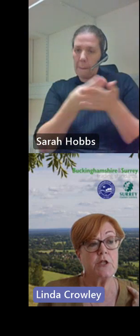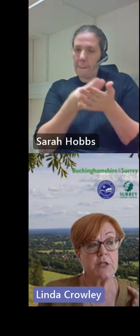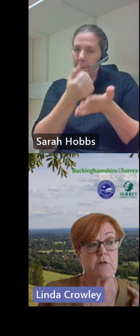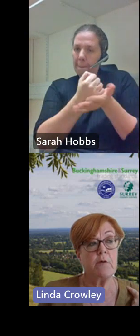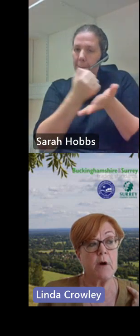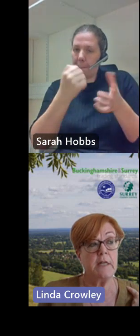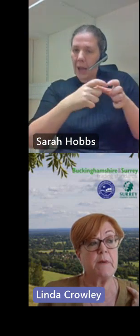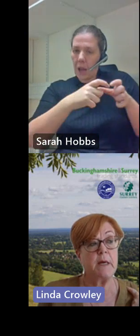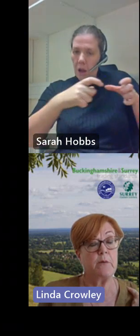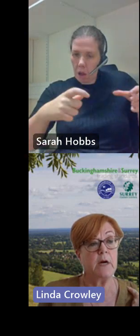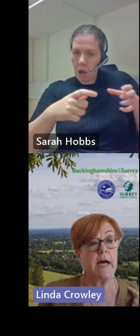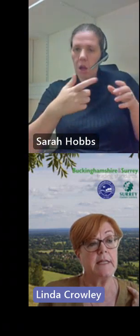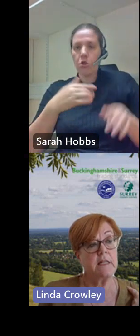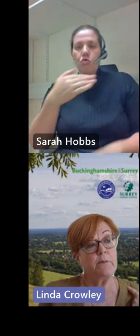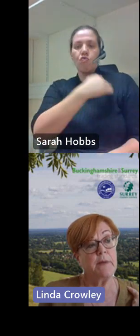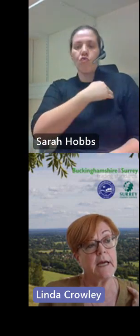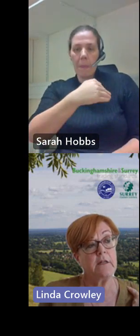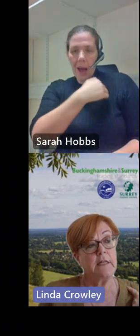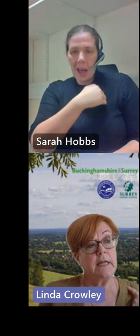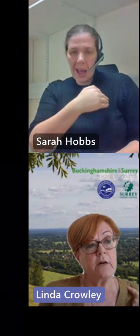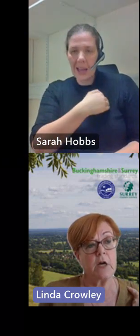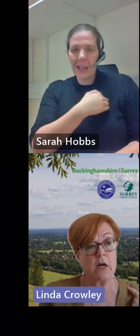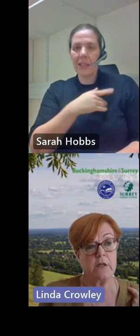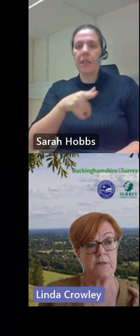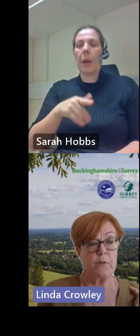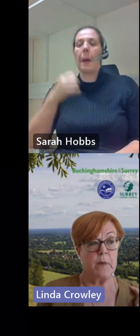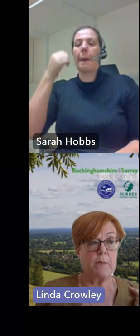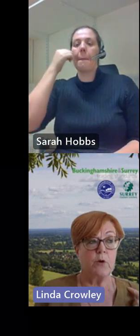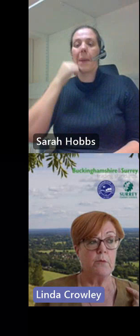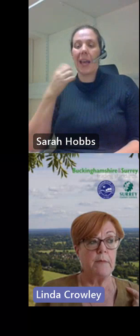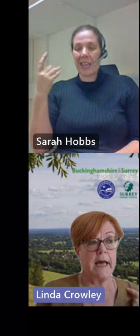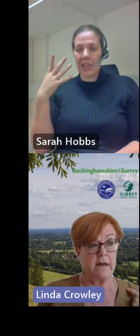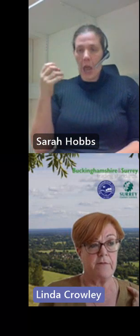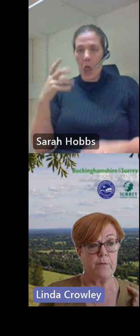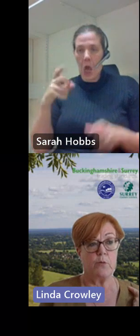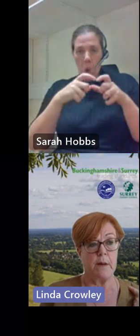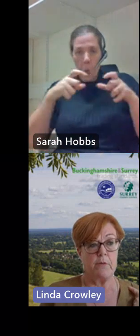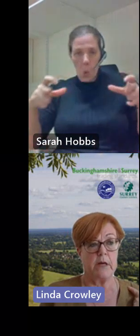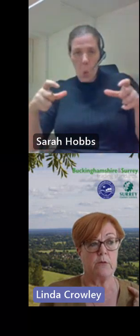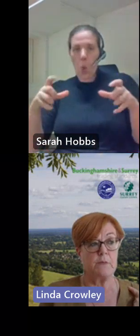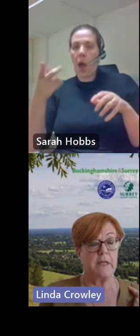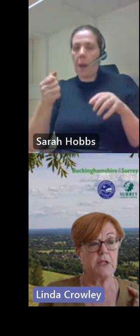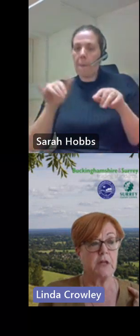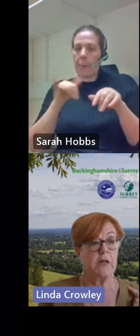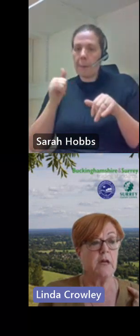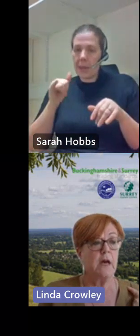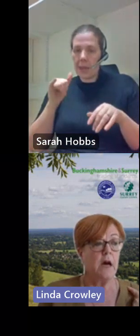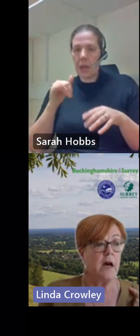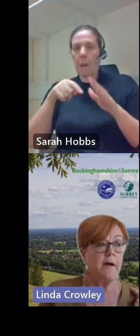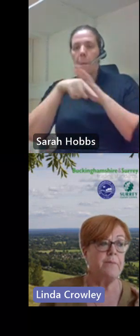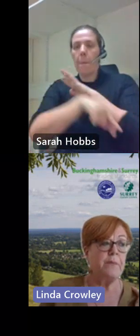to just to remind people. And it's in the black and yellow colours for people who may have poor memory or